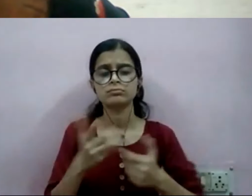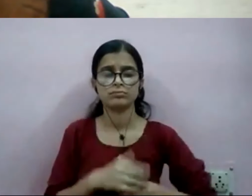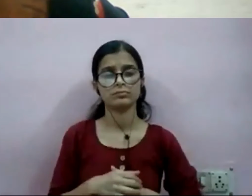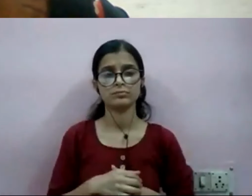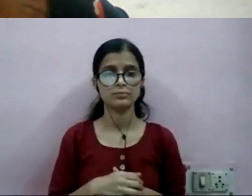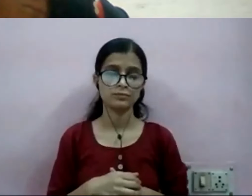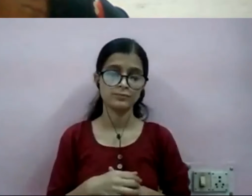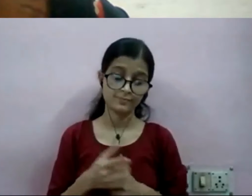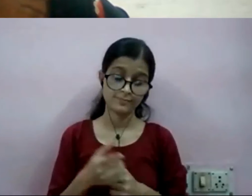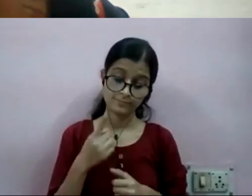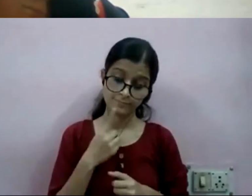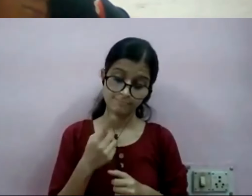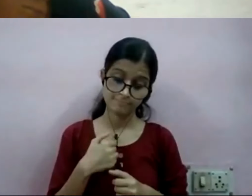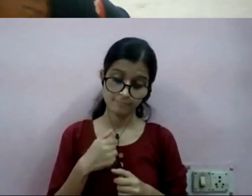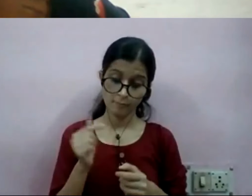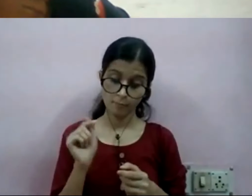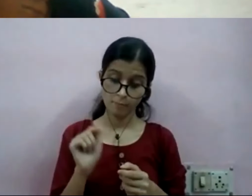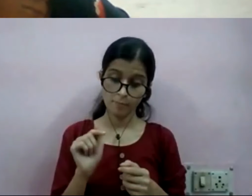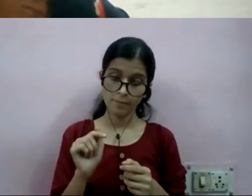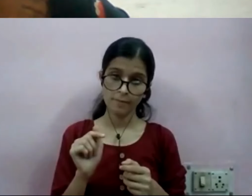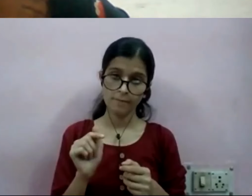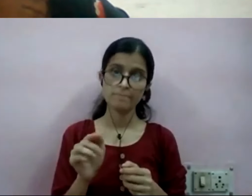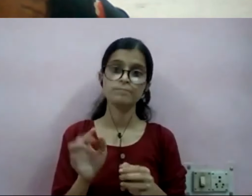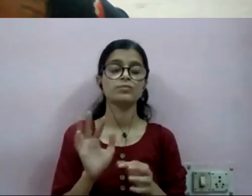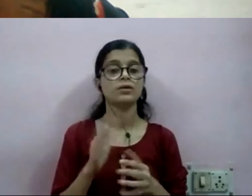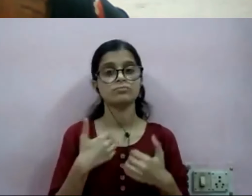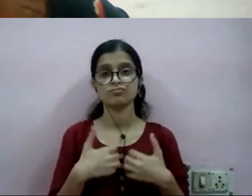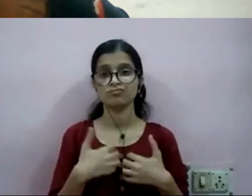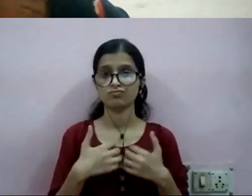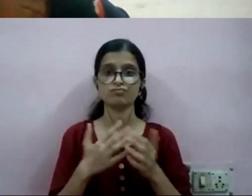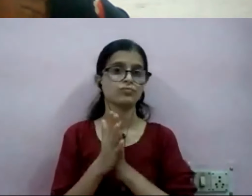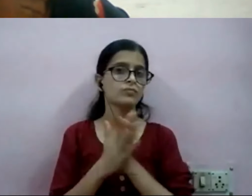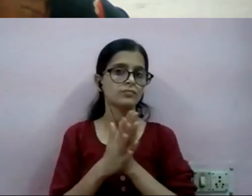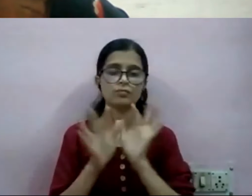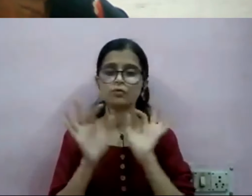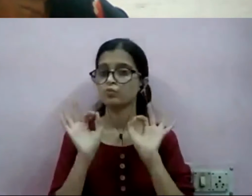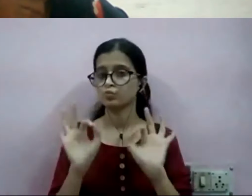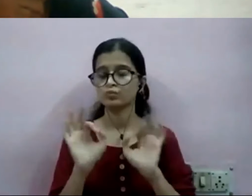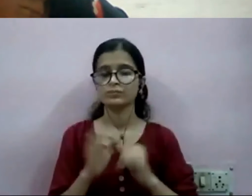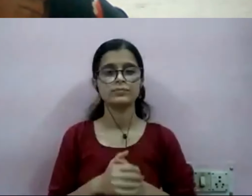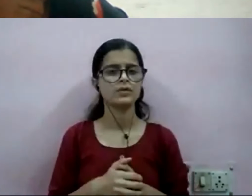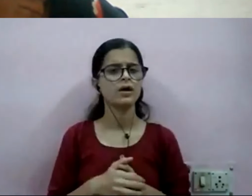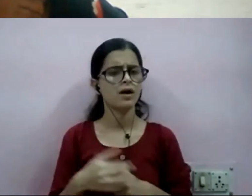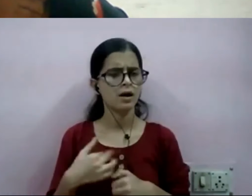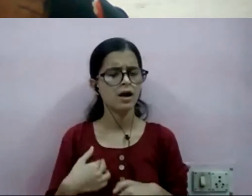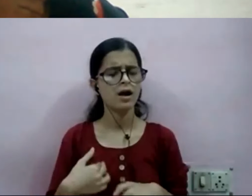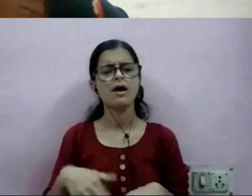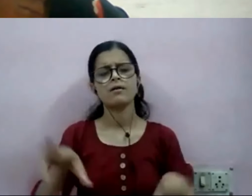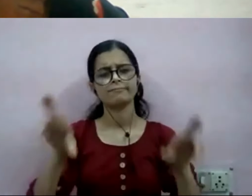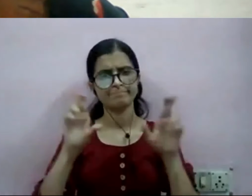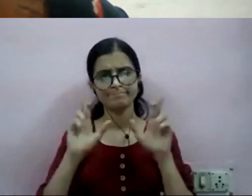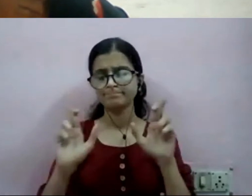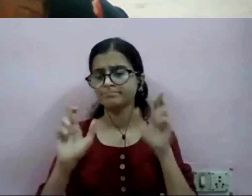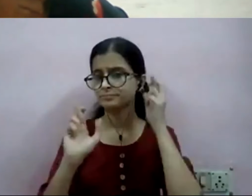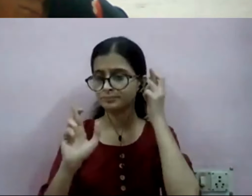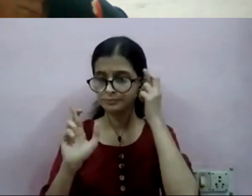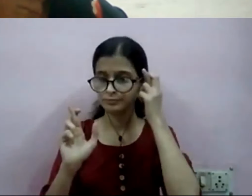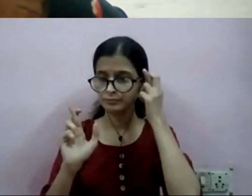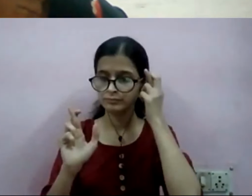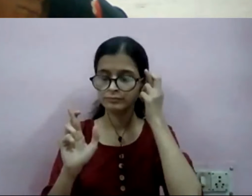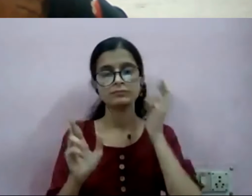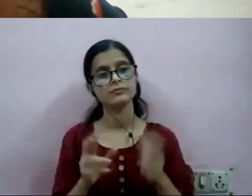Some, very interesting point that you have raised. And I really, really wish that